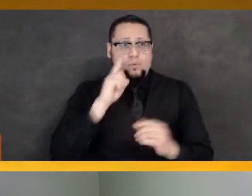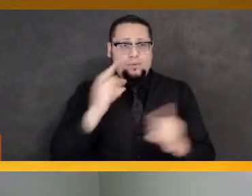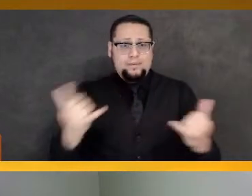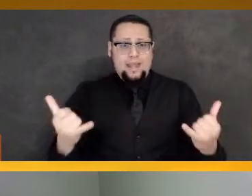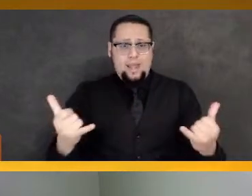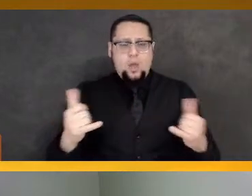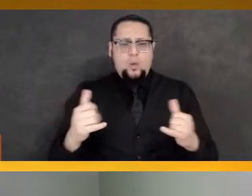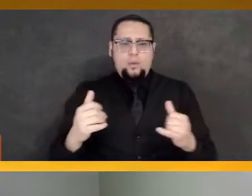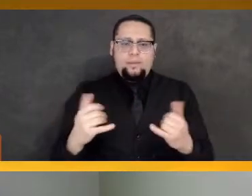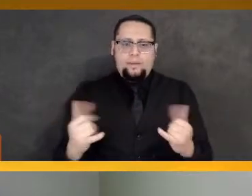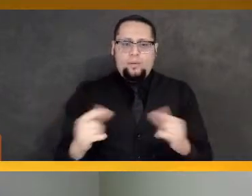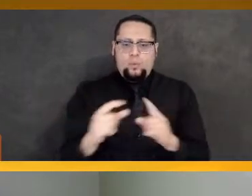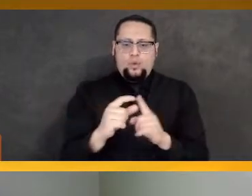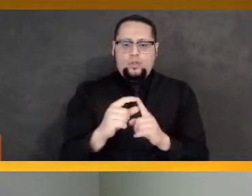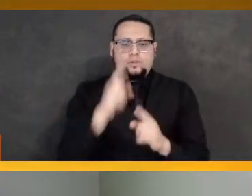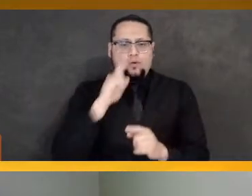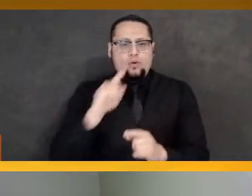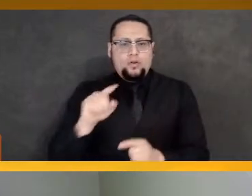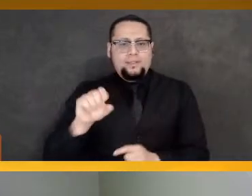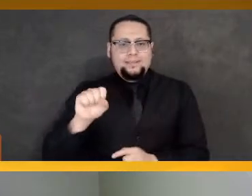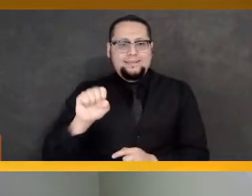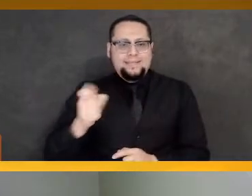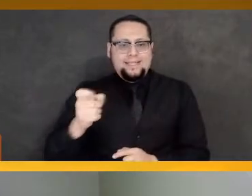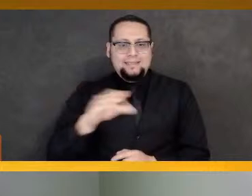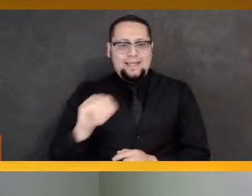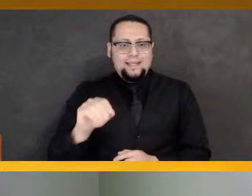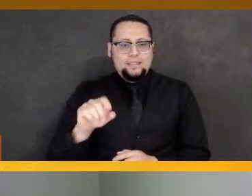use for sex and gender here in the West,